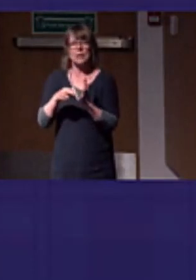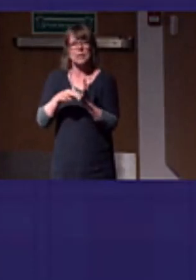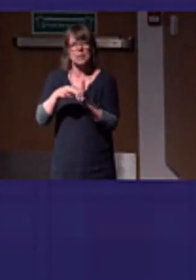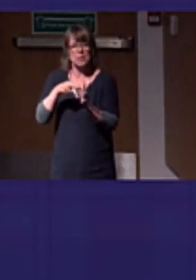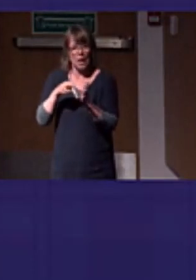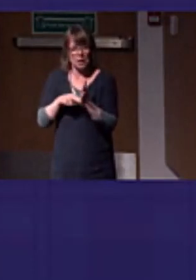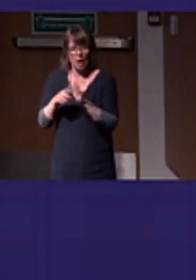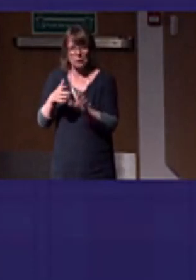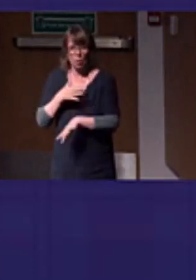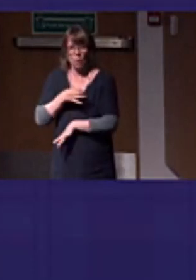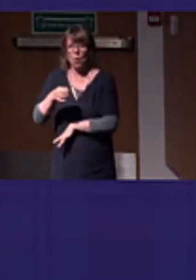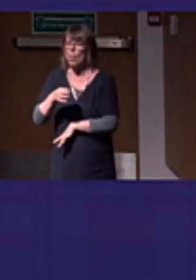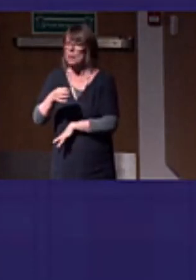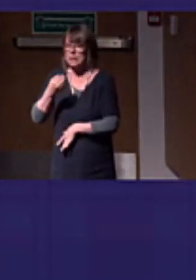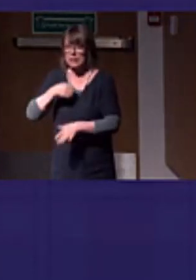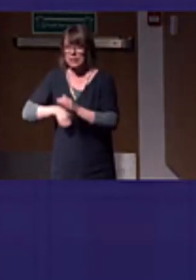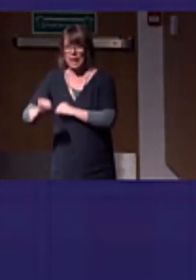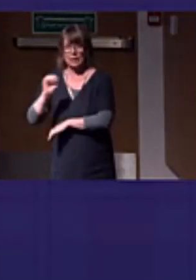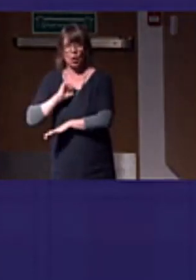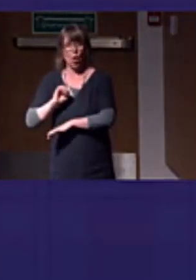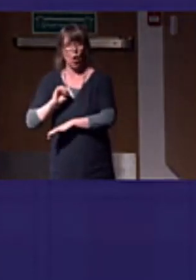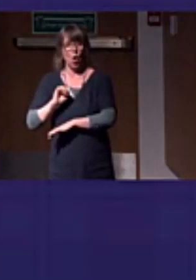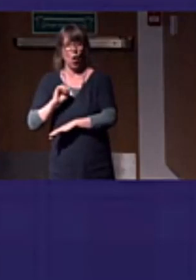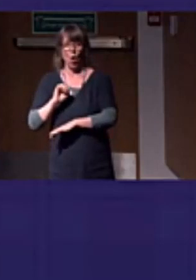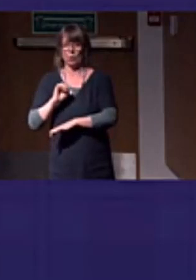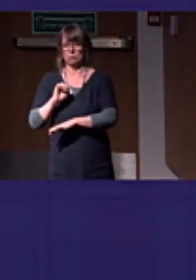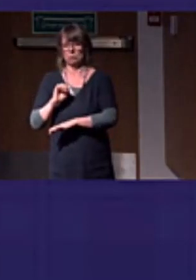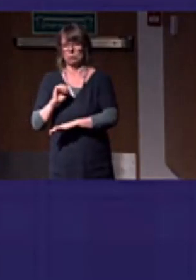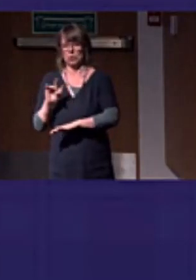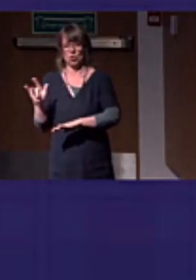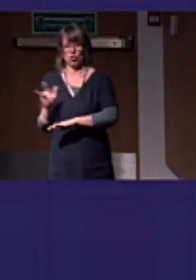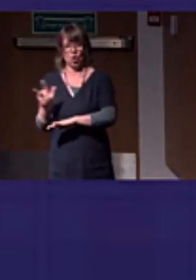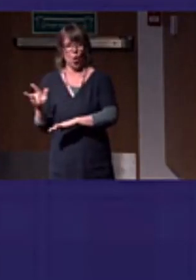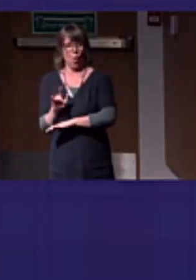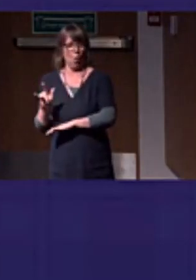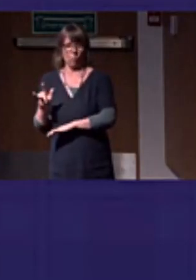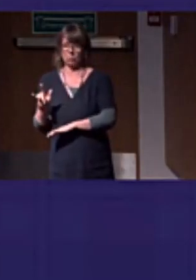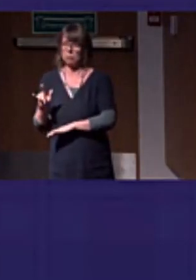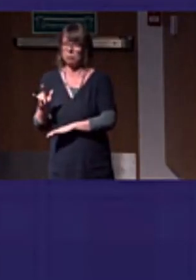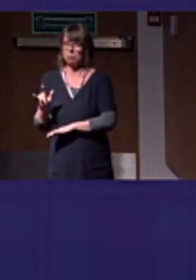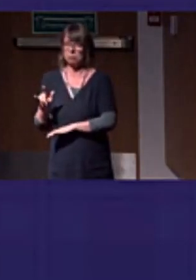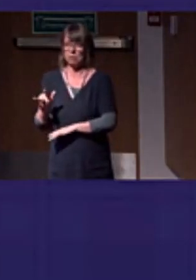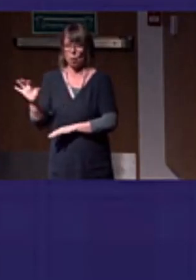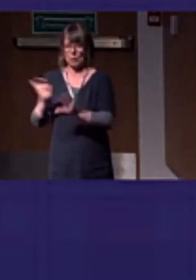kindly volunteered to have them on her show, The Low Code Lowdown, as guests.